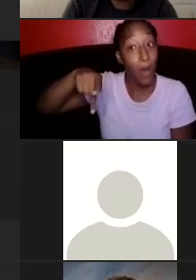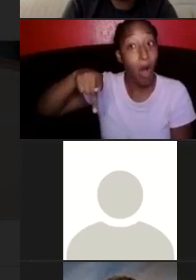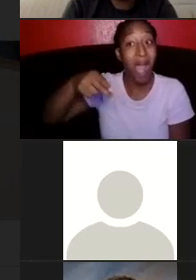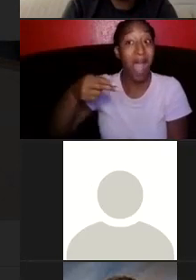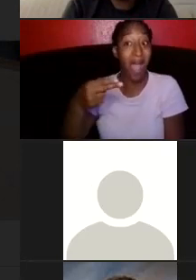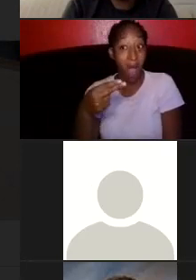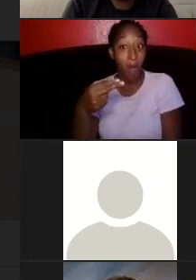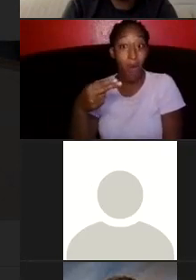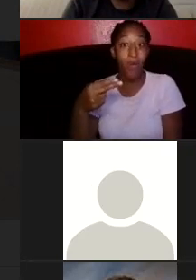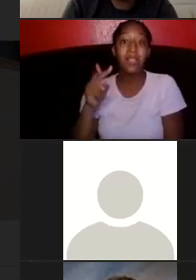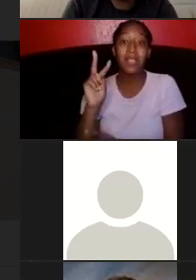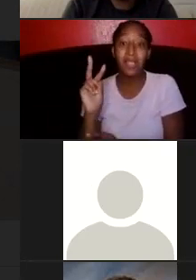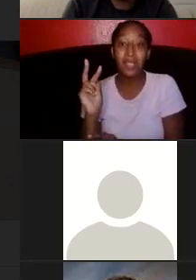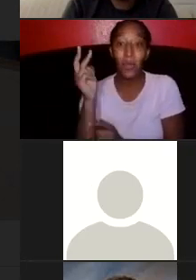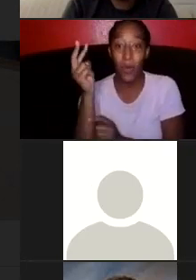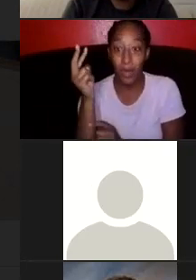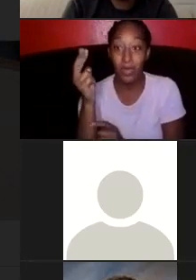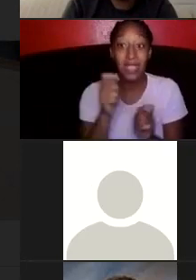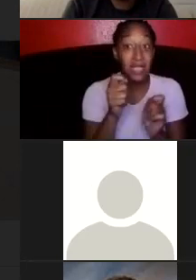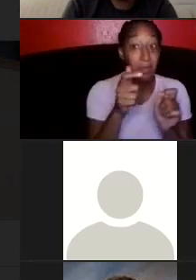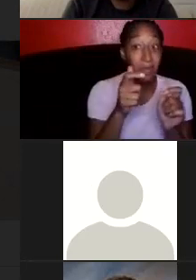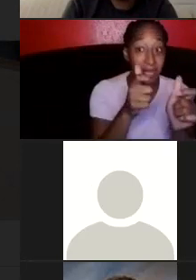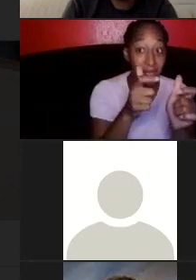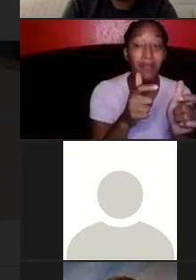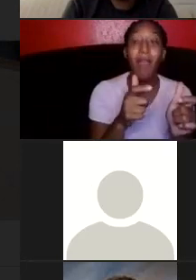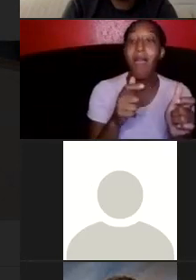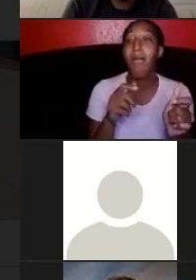per hour squared. Okay.